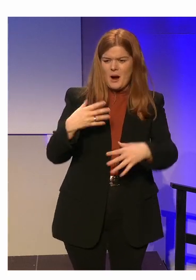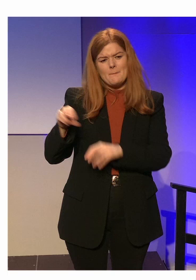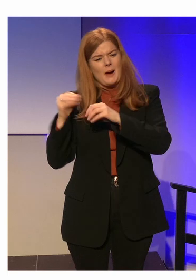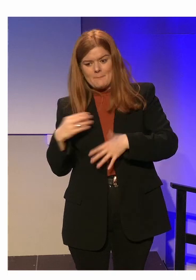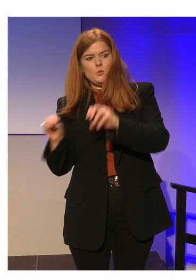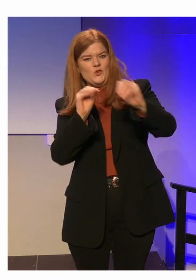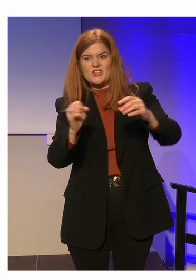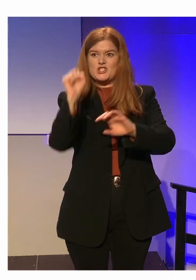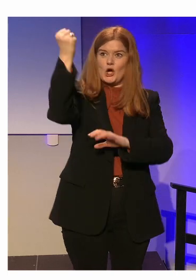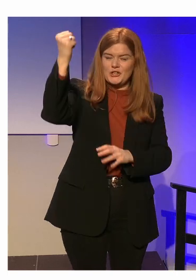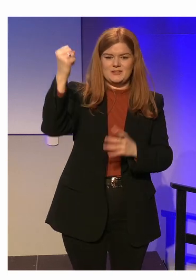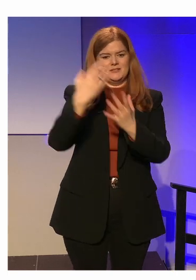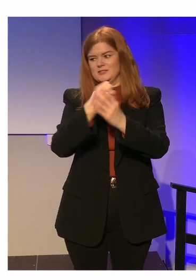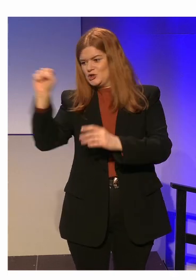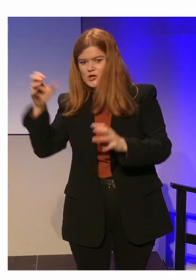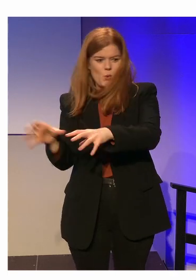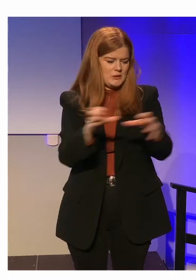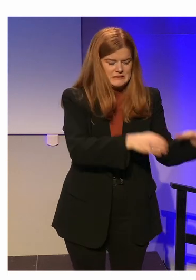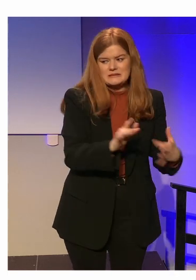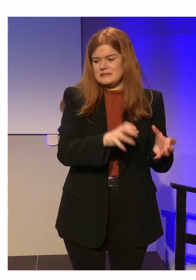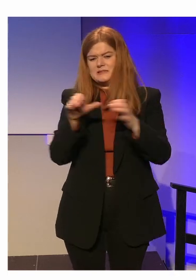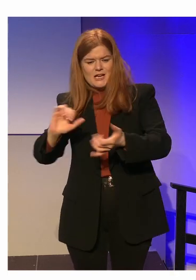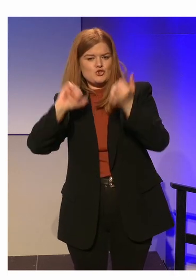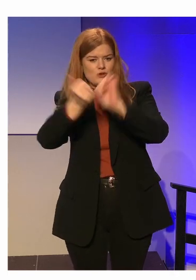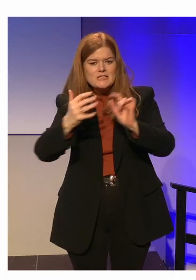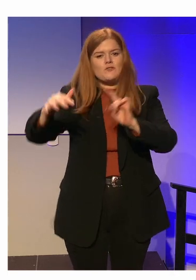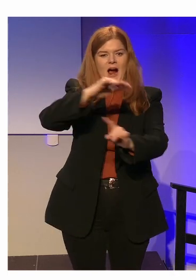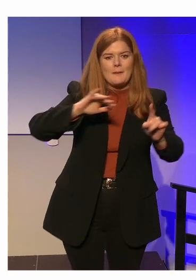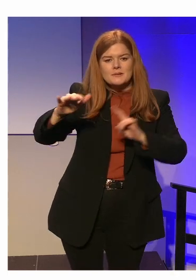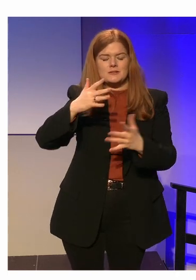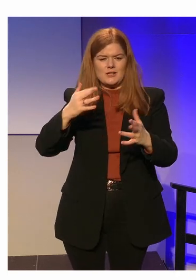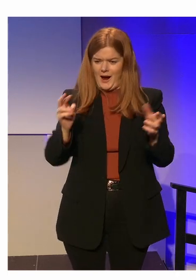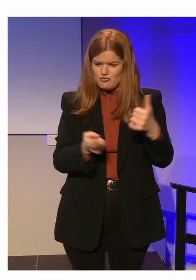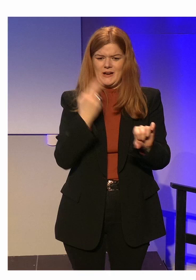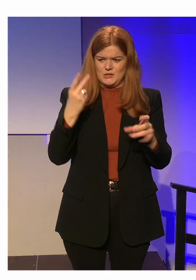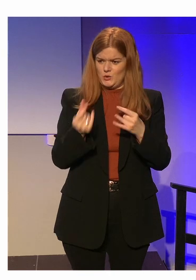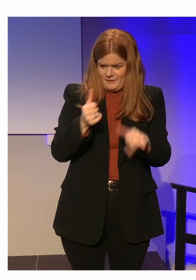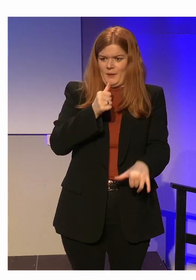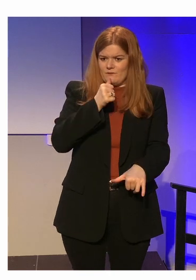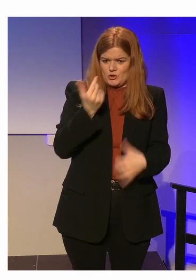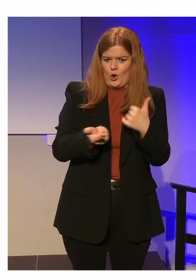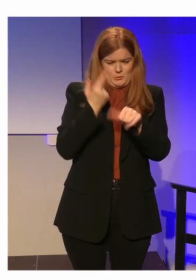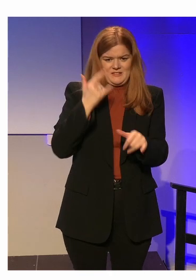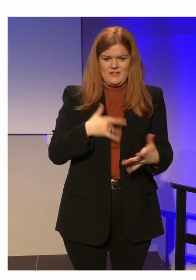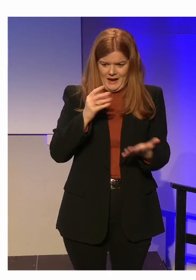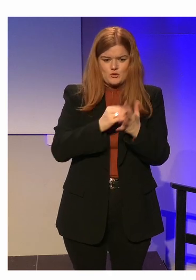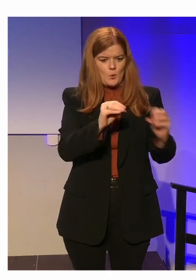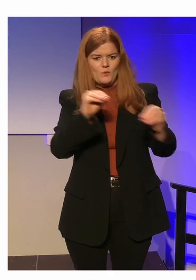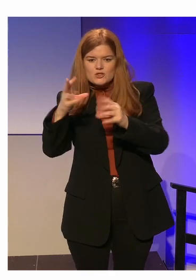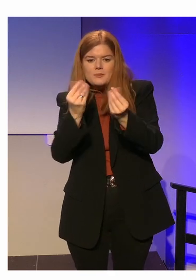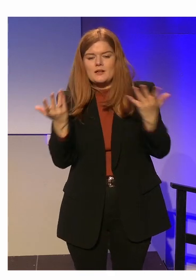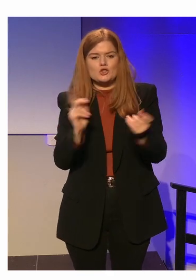the sun. I move it out of the sun. I change its environment. I do this very readily. It's my first instinct. And yet in